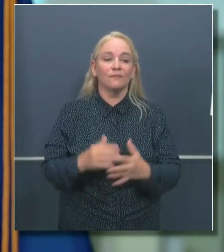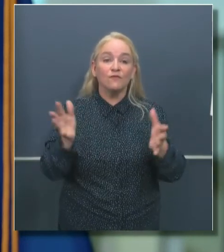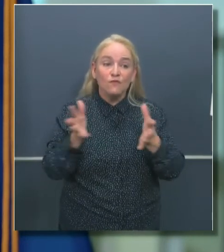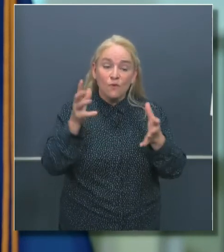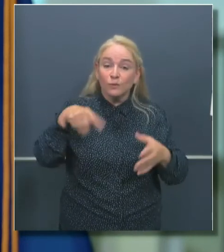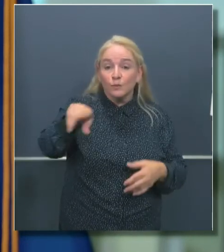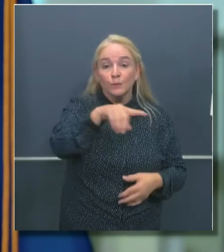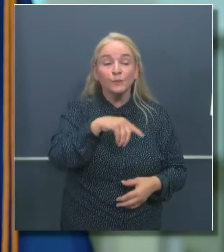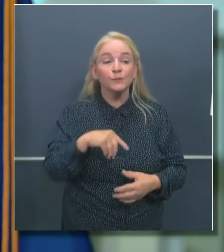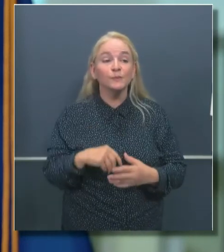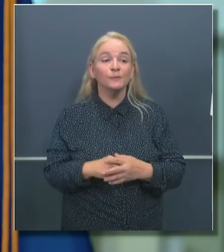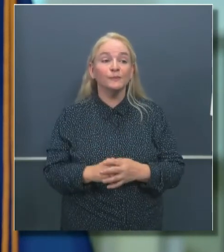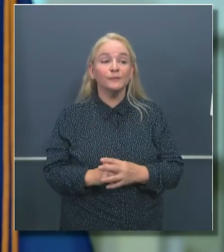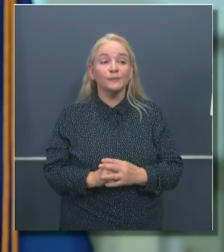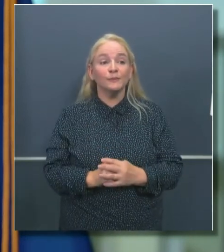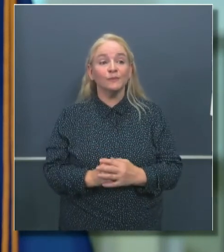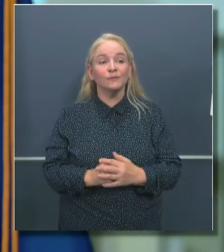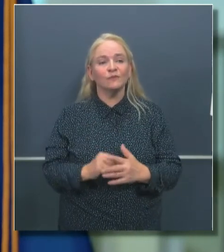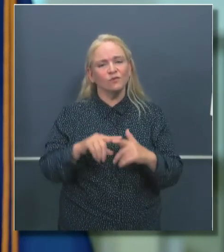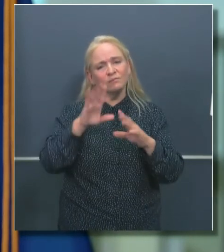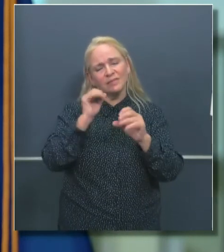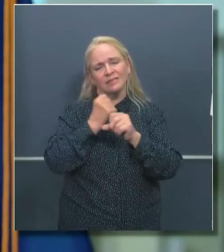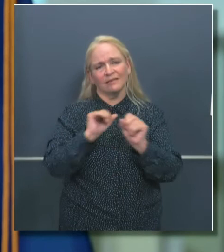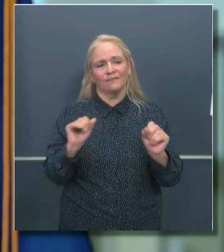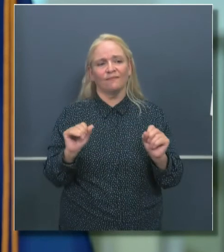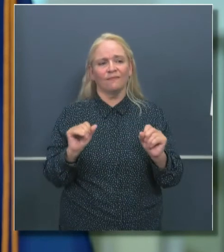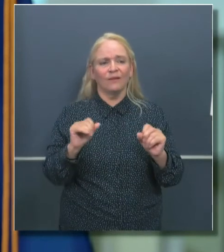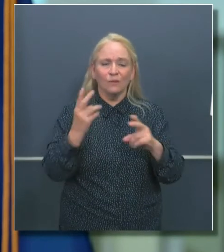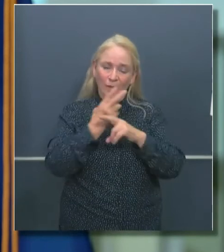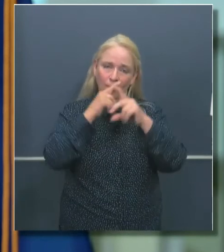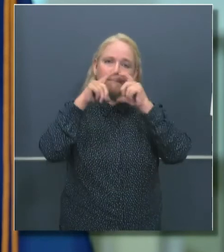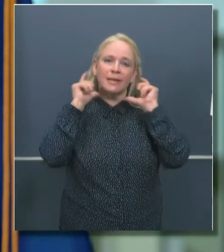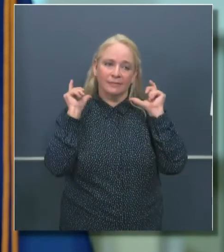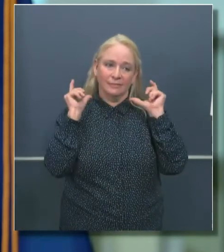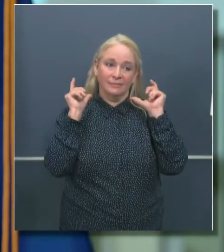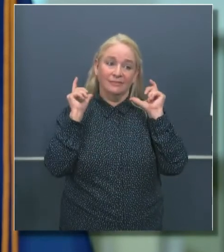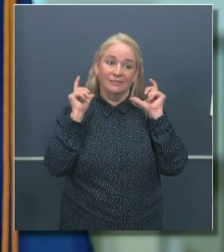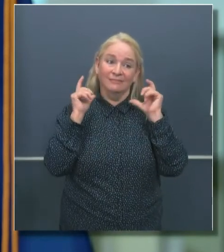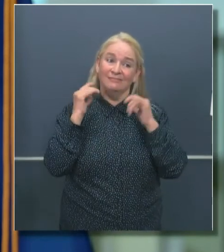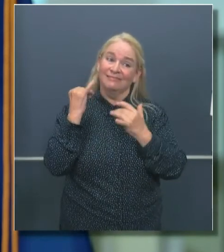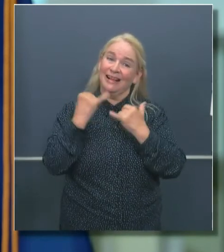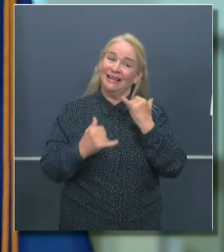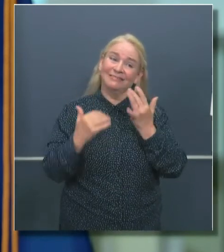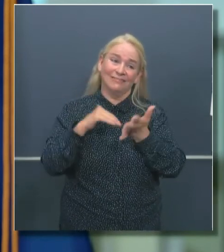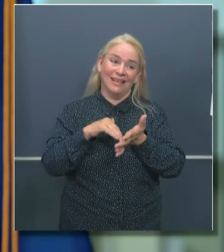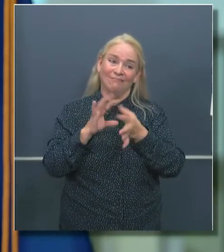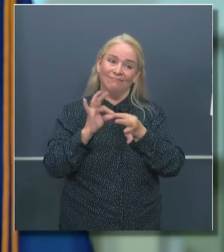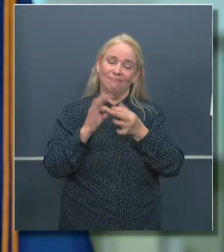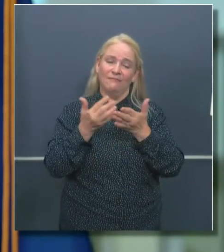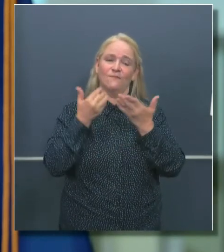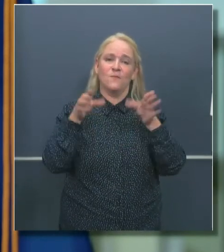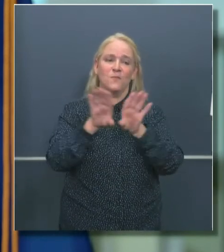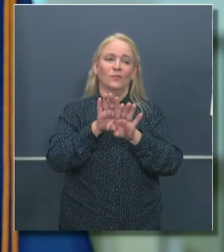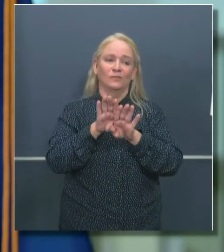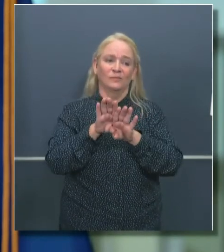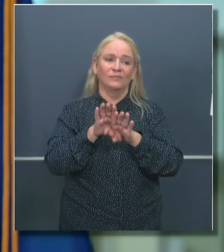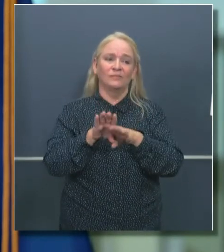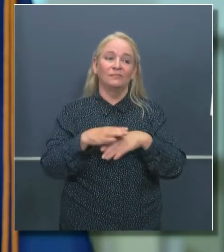everybody, if I haven't said it enough, I'll say it one final time before we enter into this holiday weekend.